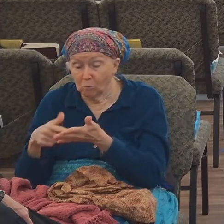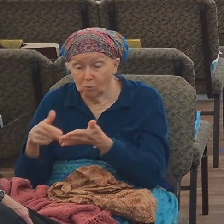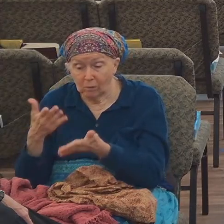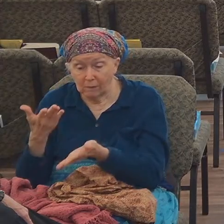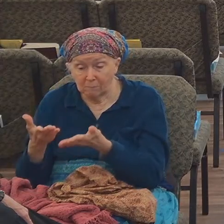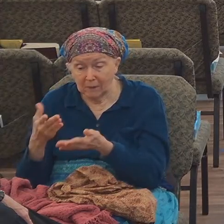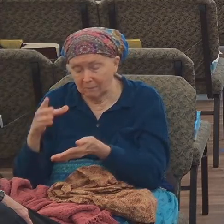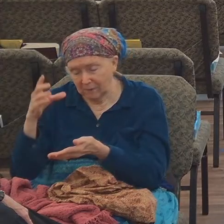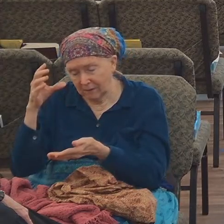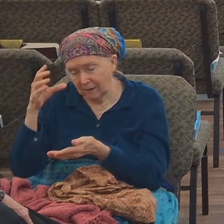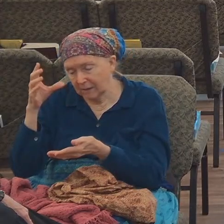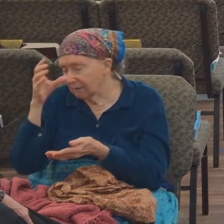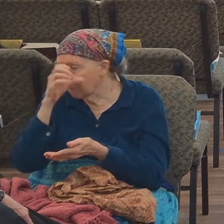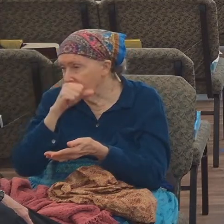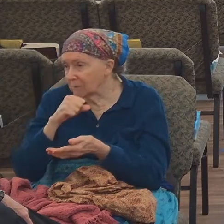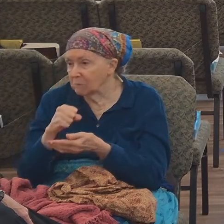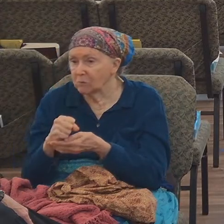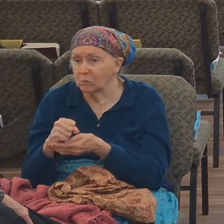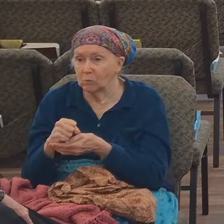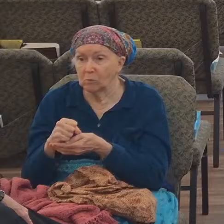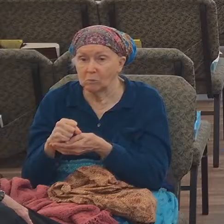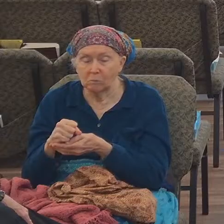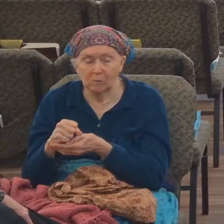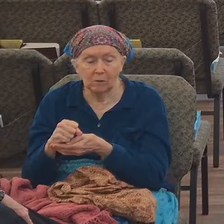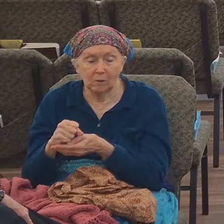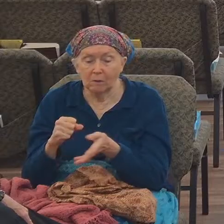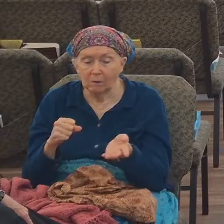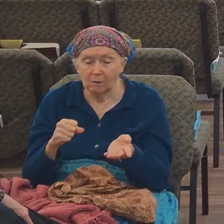Paul just said some of it.